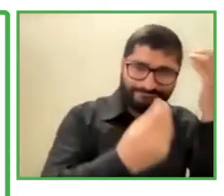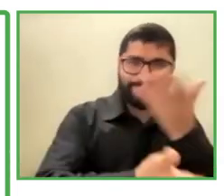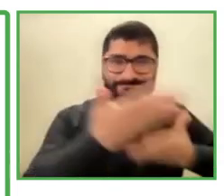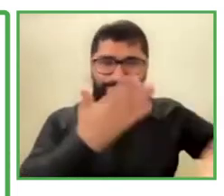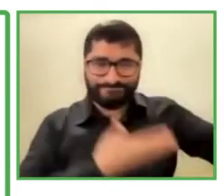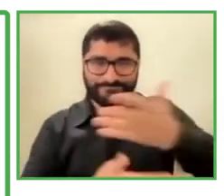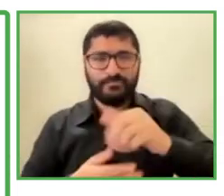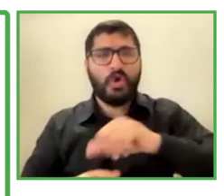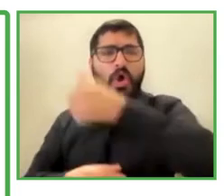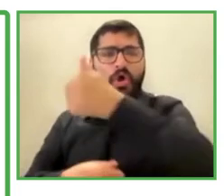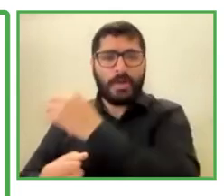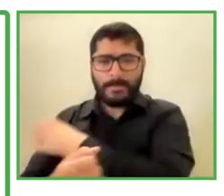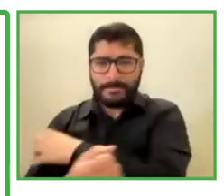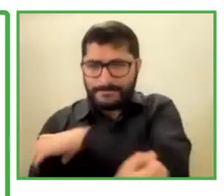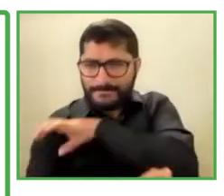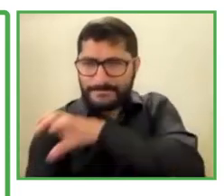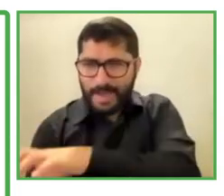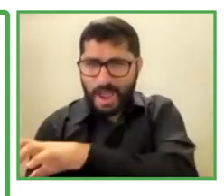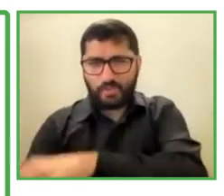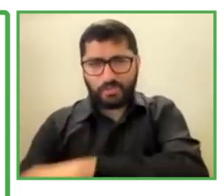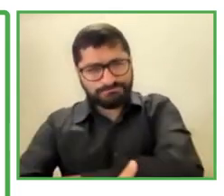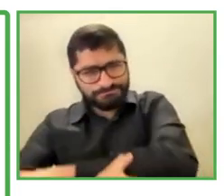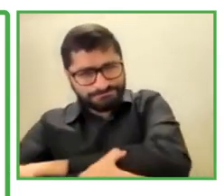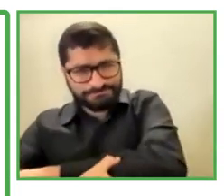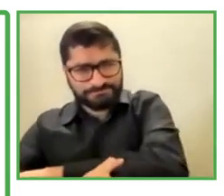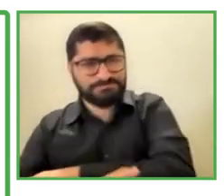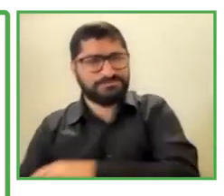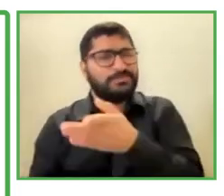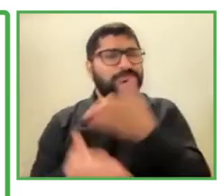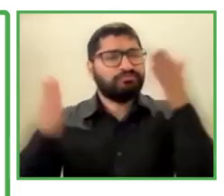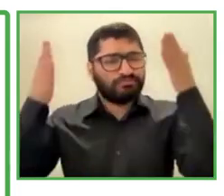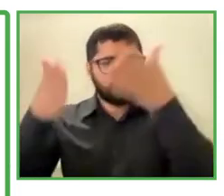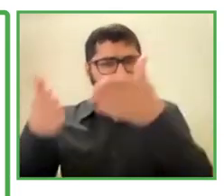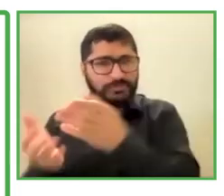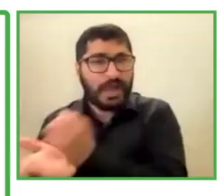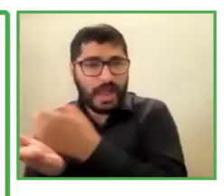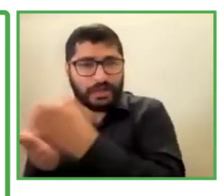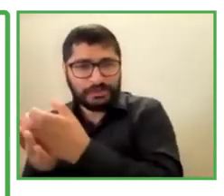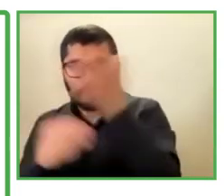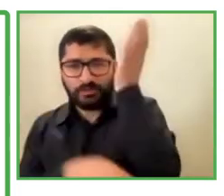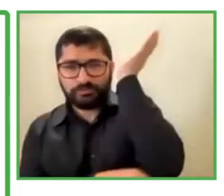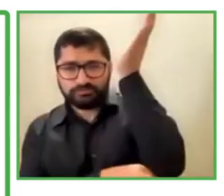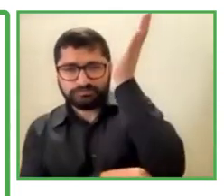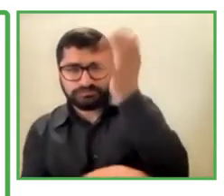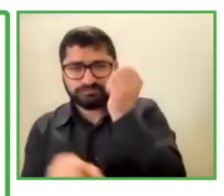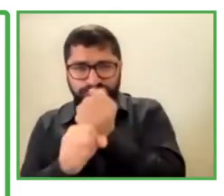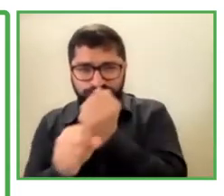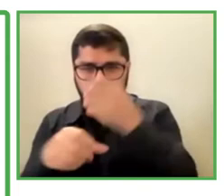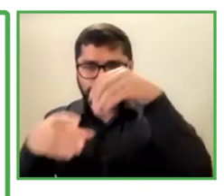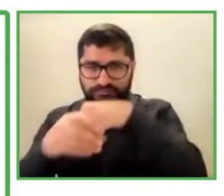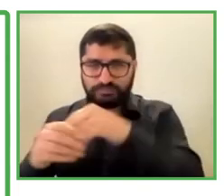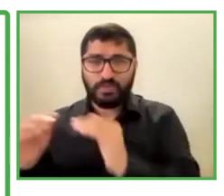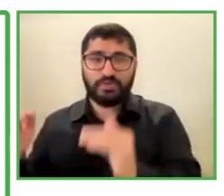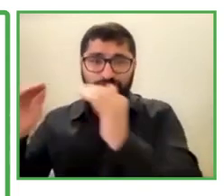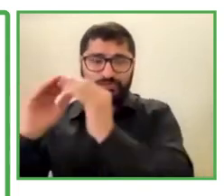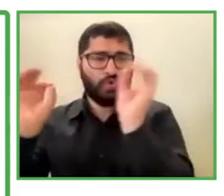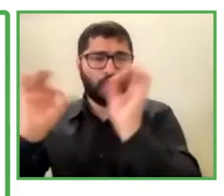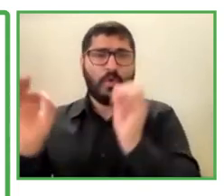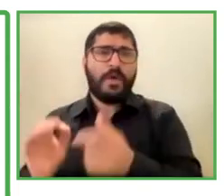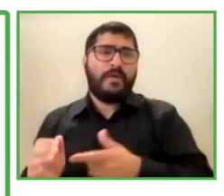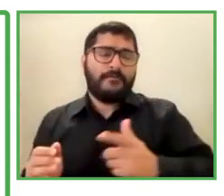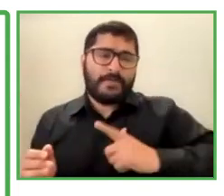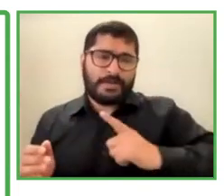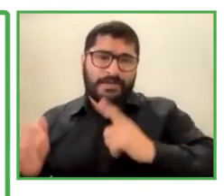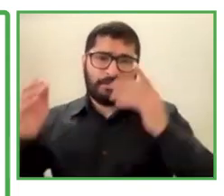And a strong ally for online classes where the foundation does not have a physical presence